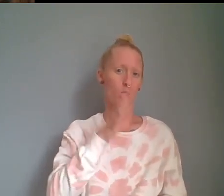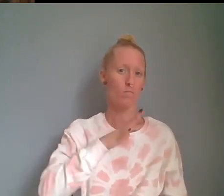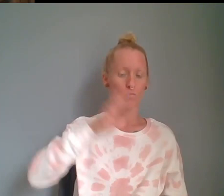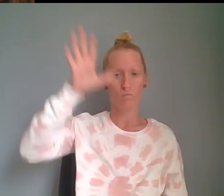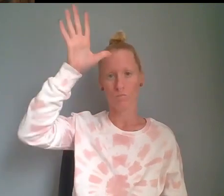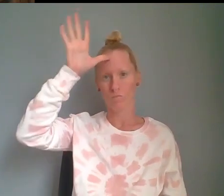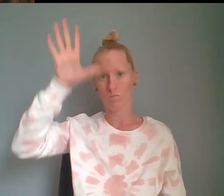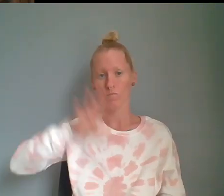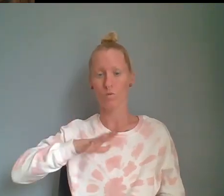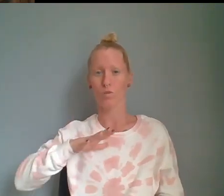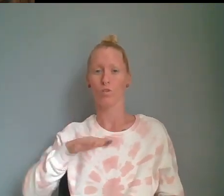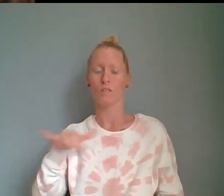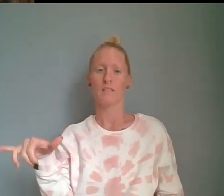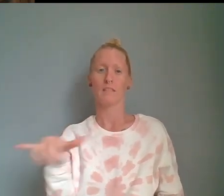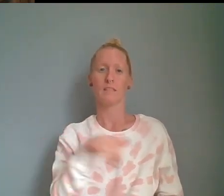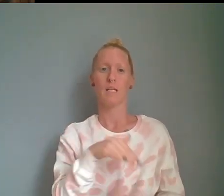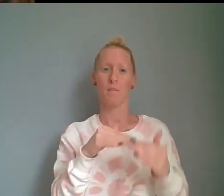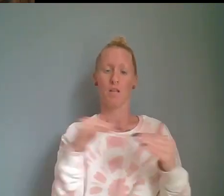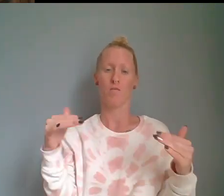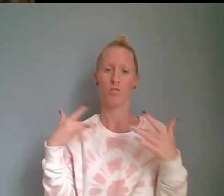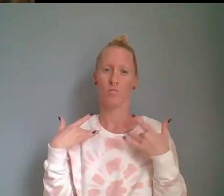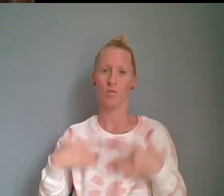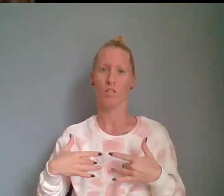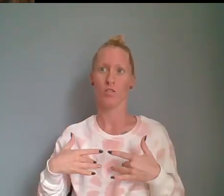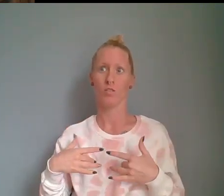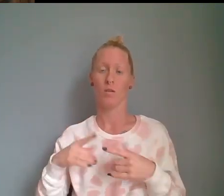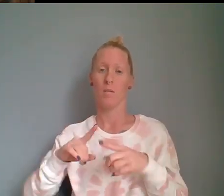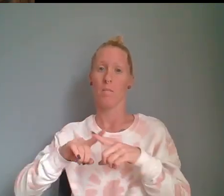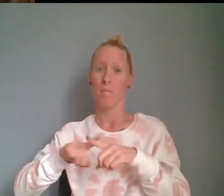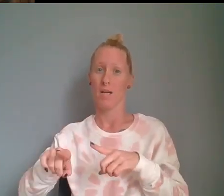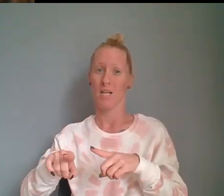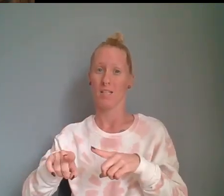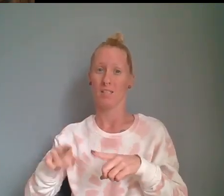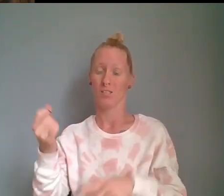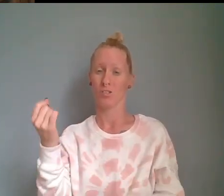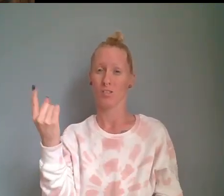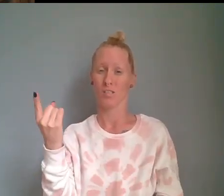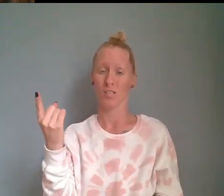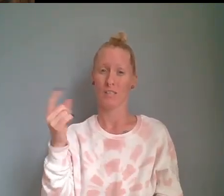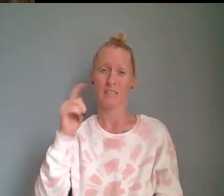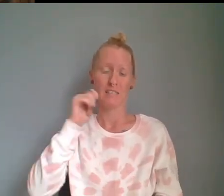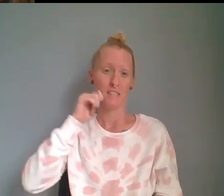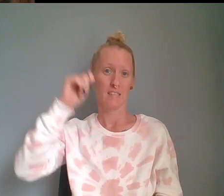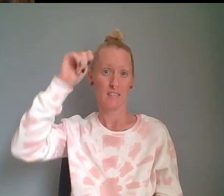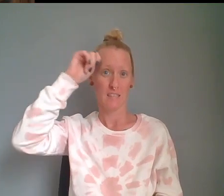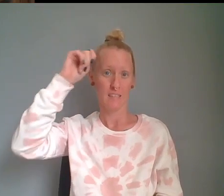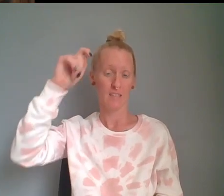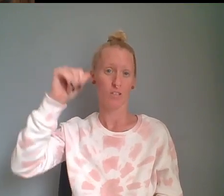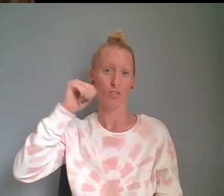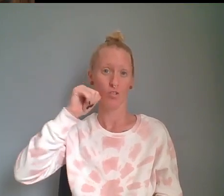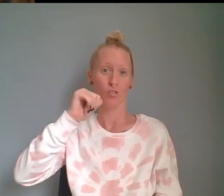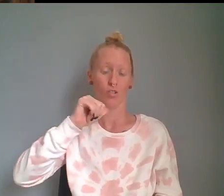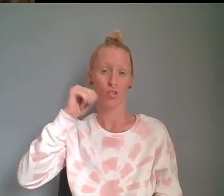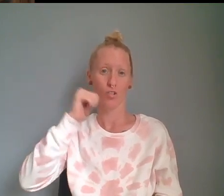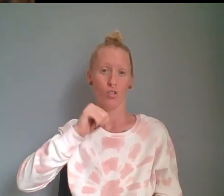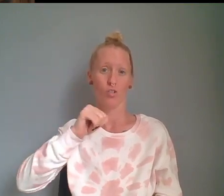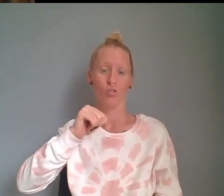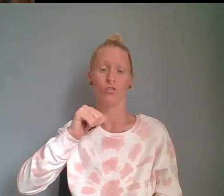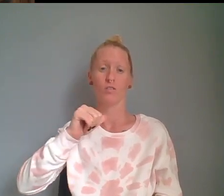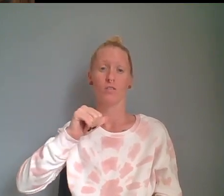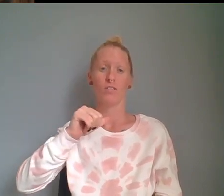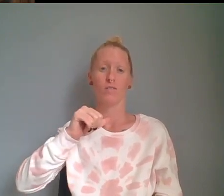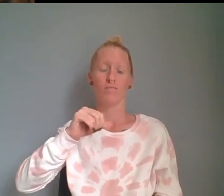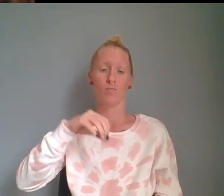of depression. But beginning around the pubertal years, girls' rates of depression go up quite